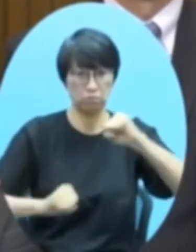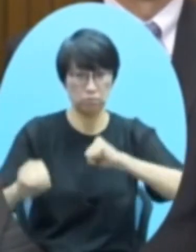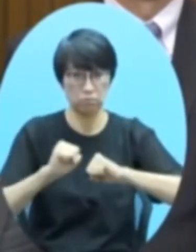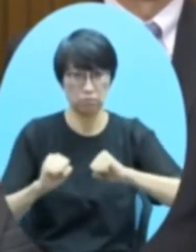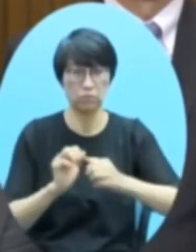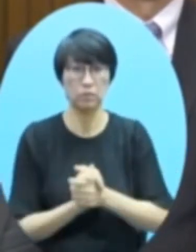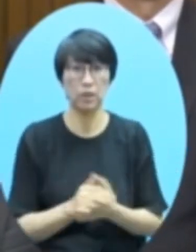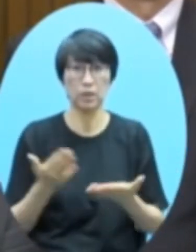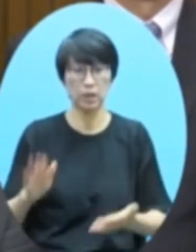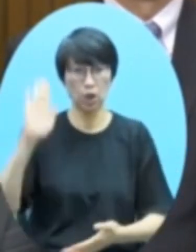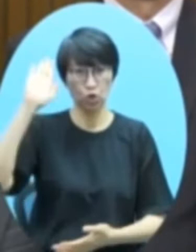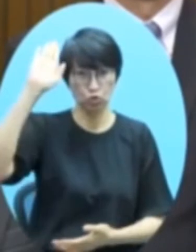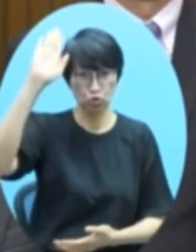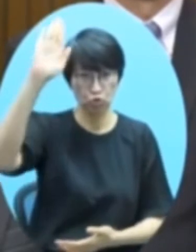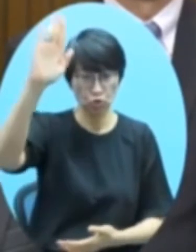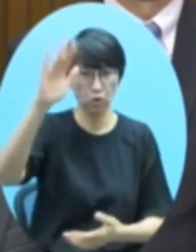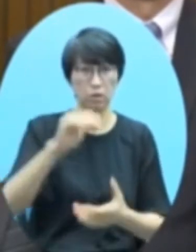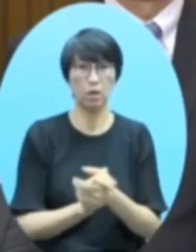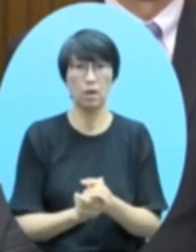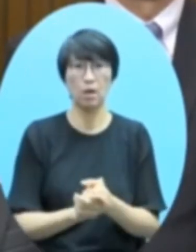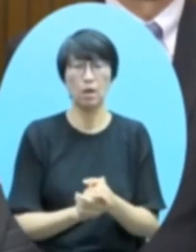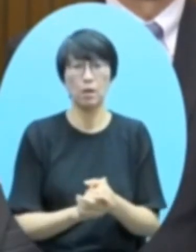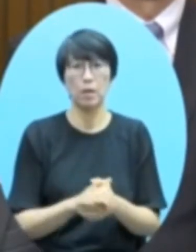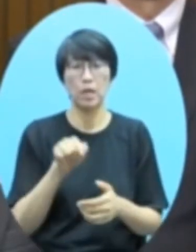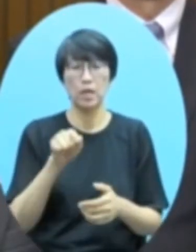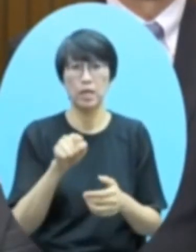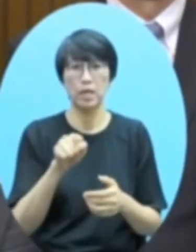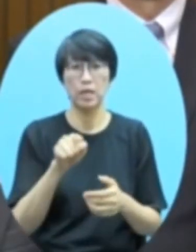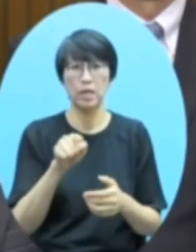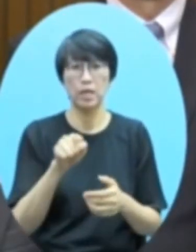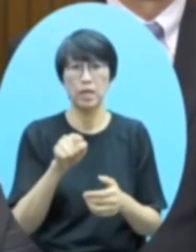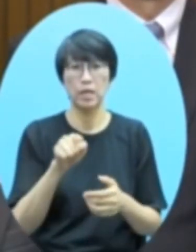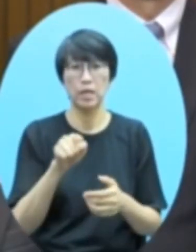Beyond the Fugitive Offenders Bill,